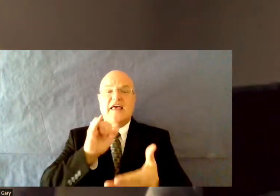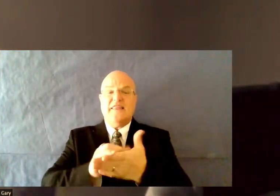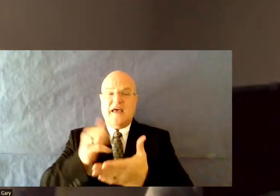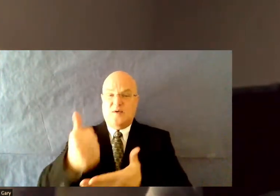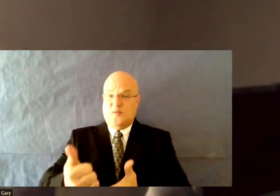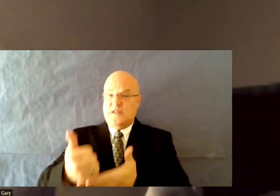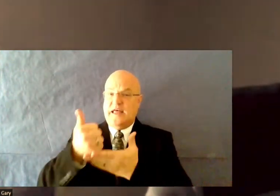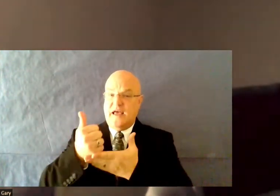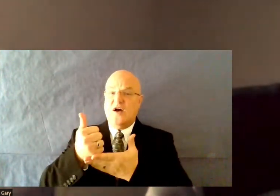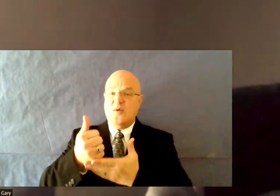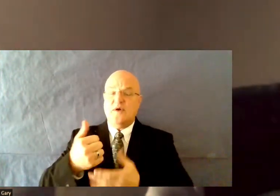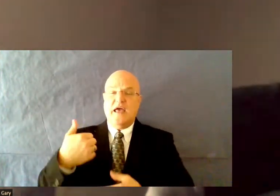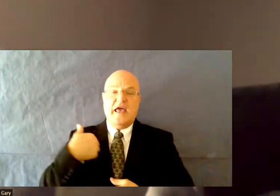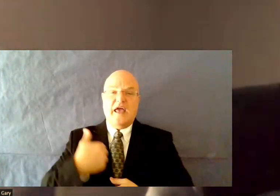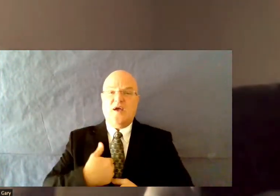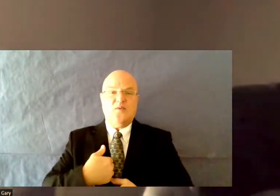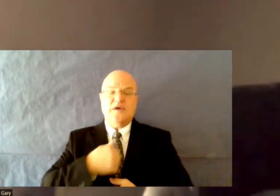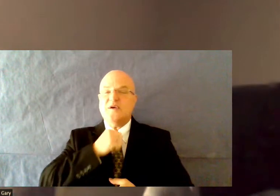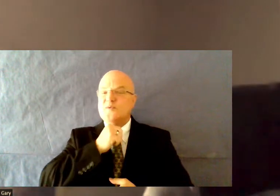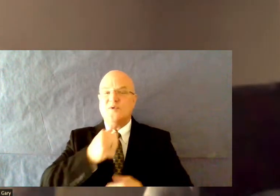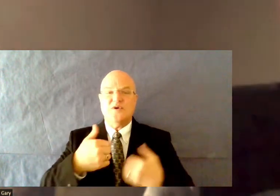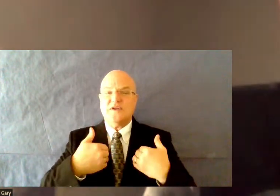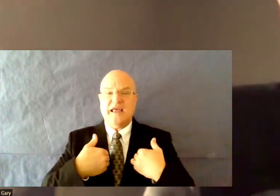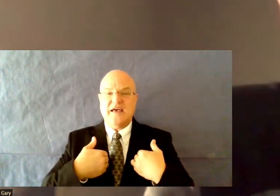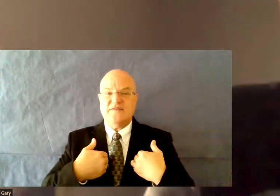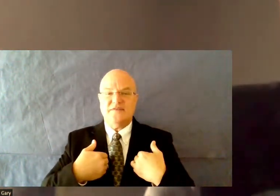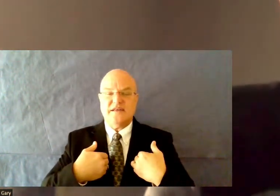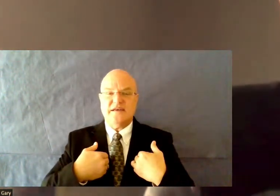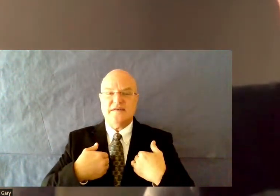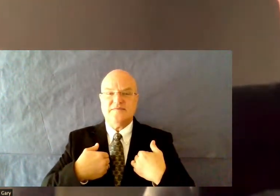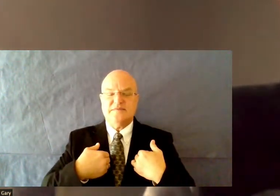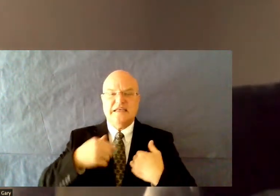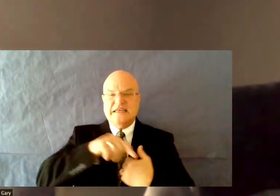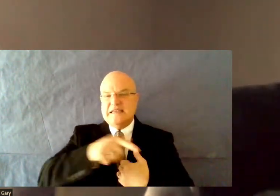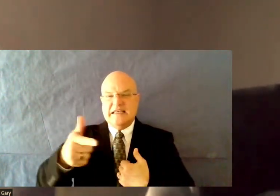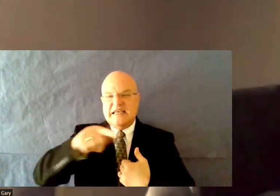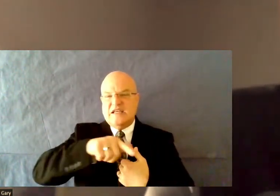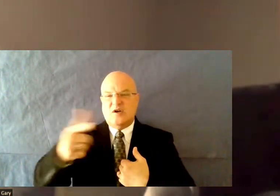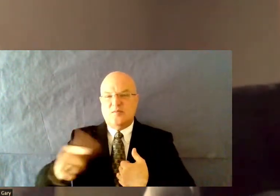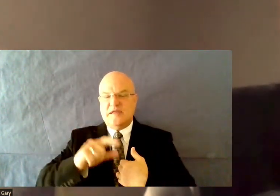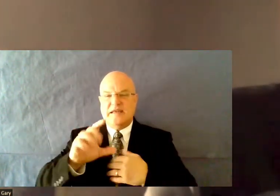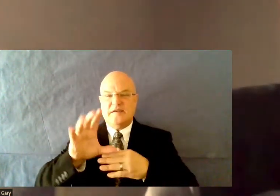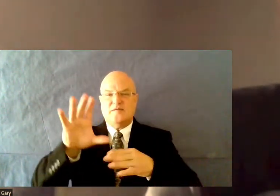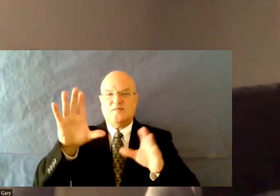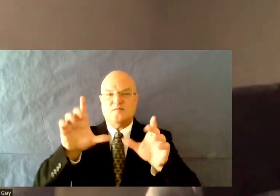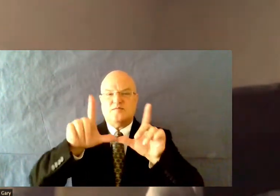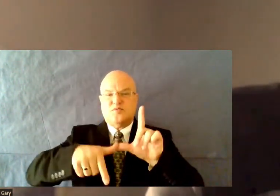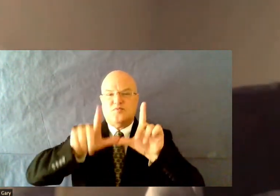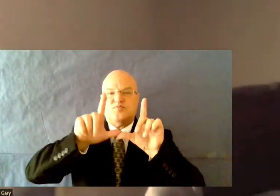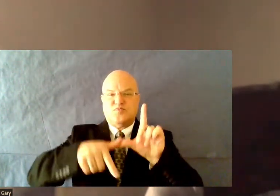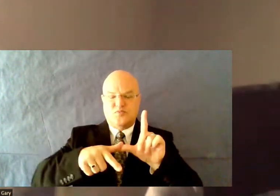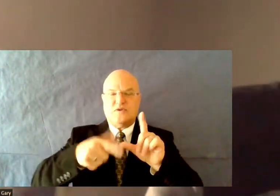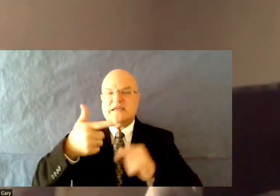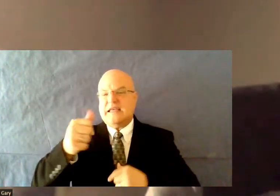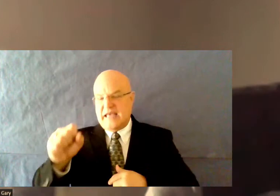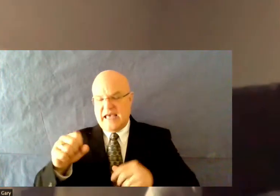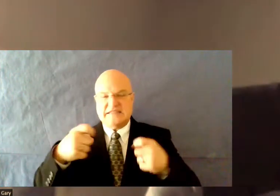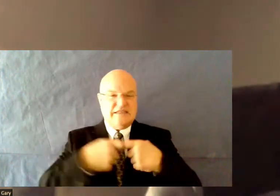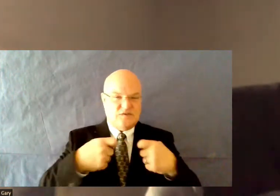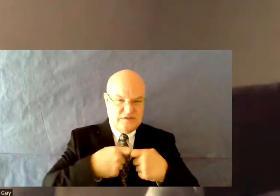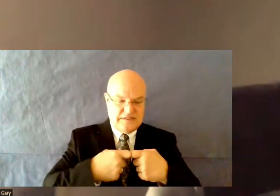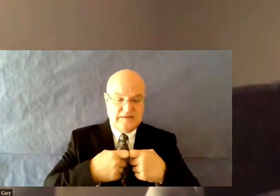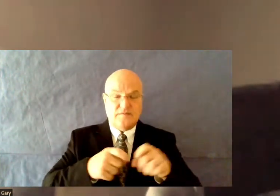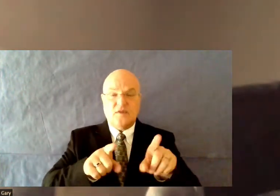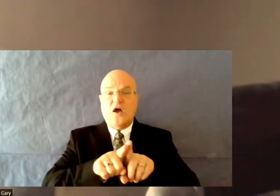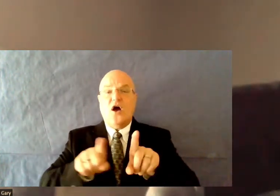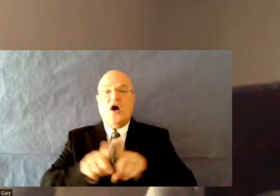have to go to intermittent shutting off of electricity or gas. Also with the event coming